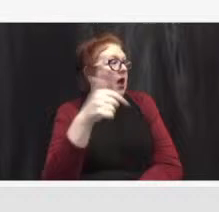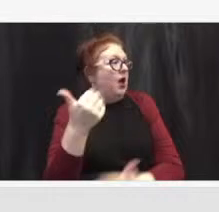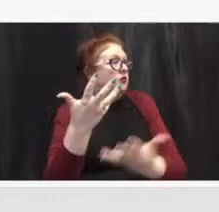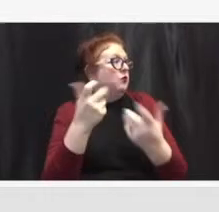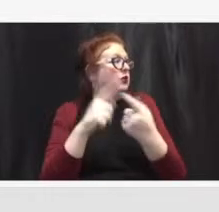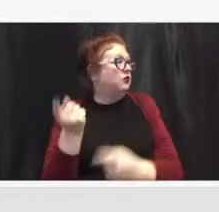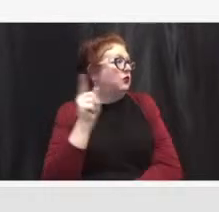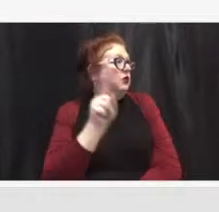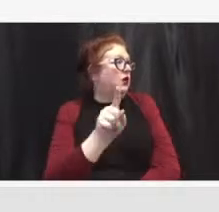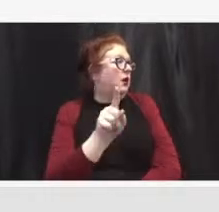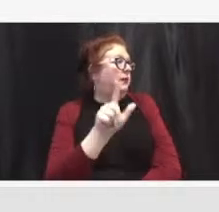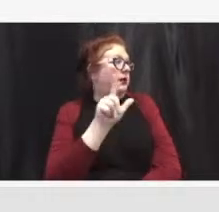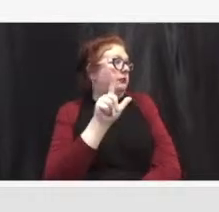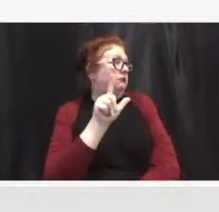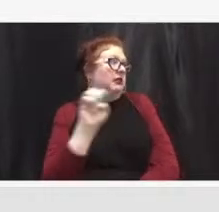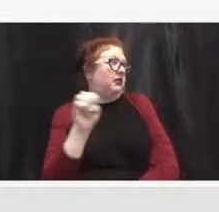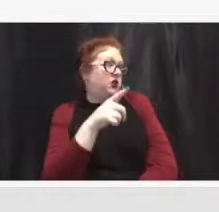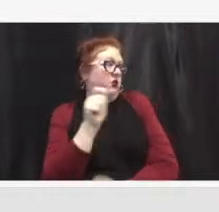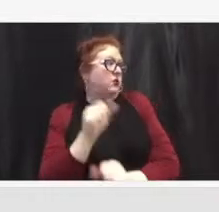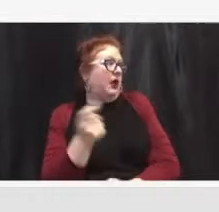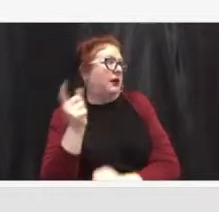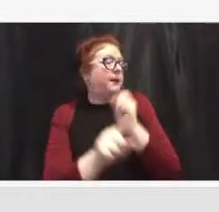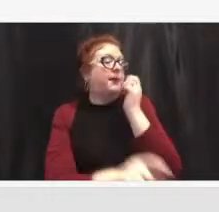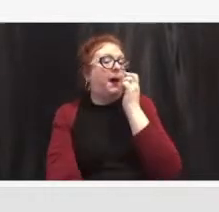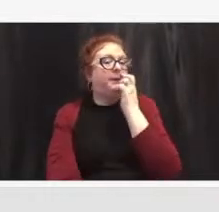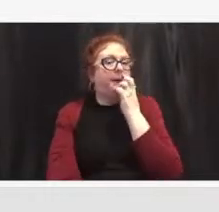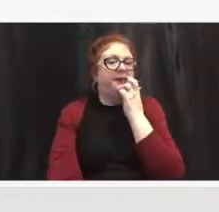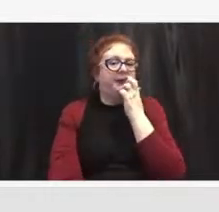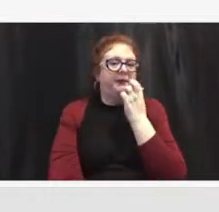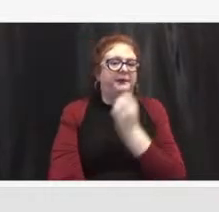you can have somebody else, or you can come up.